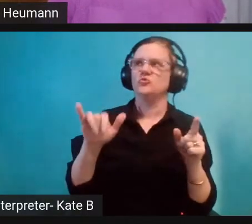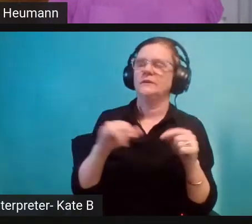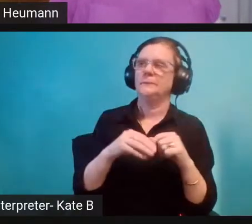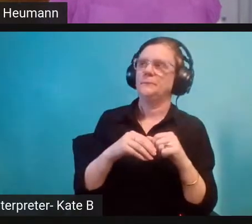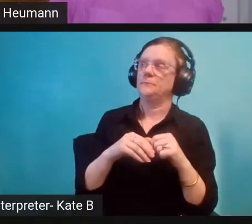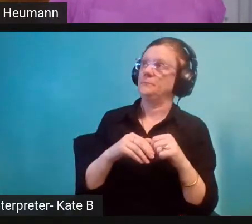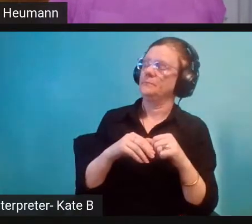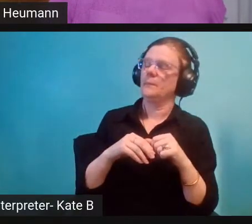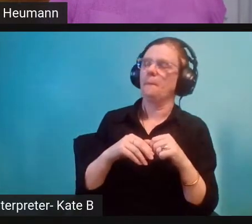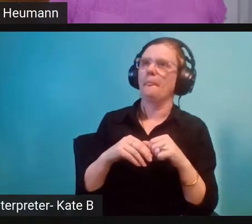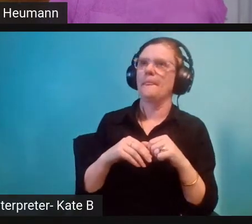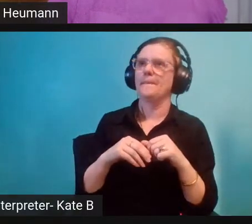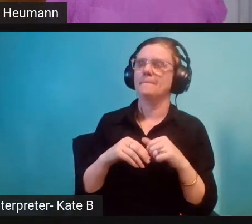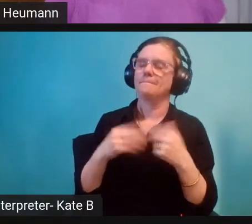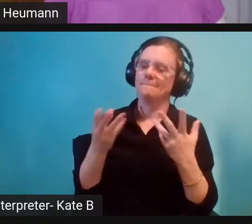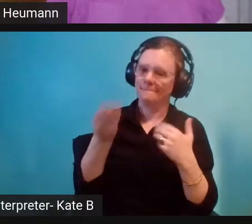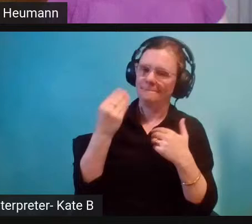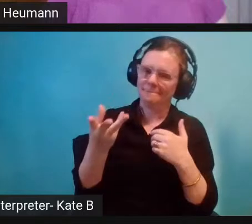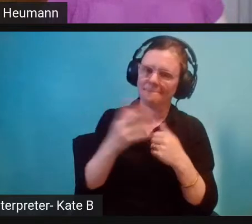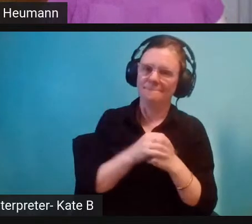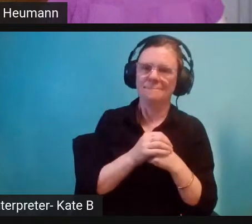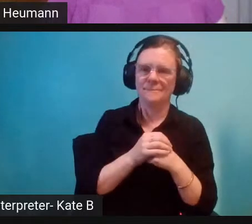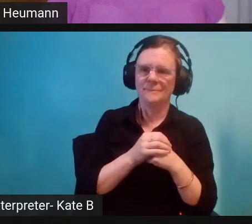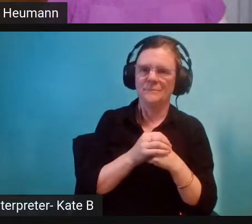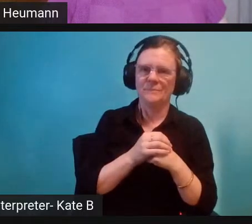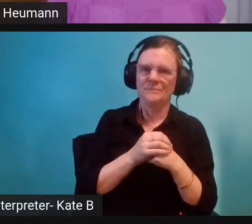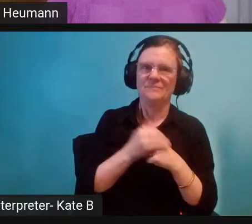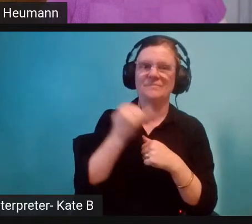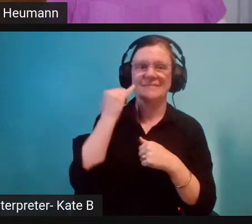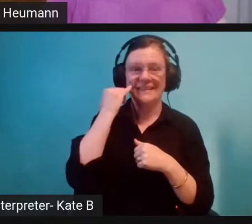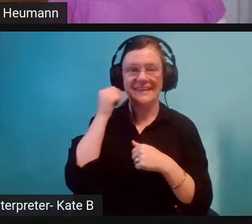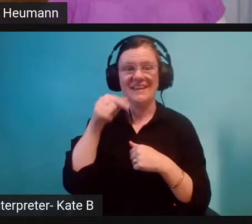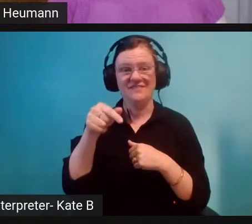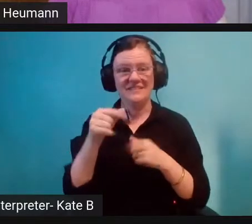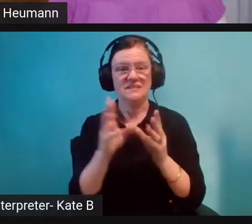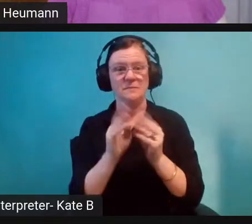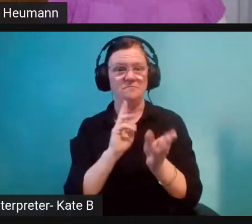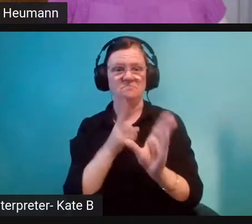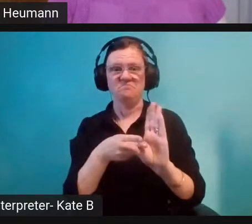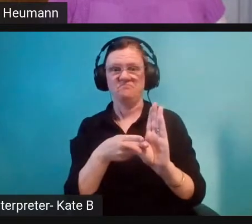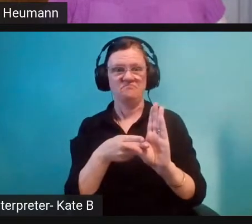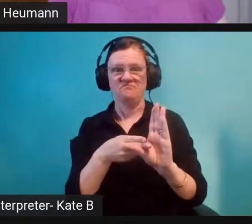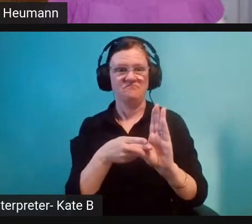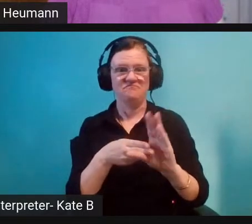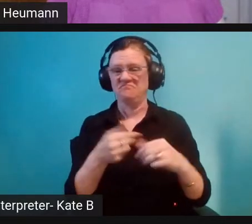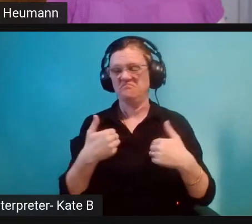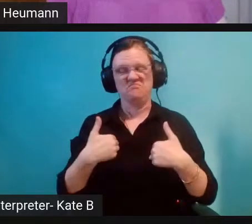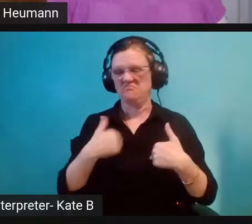First of all, as I said before, if you're on this call, I don't need to give you an